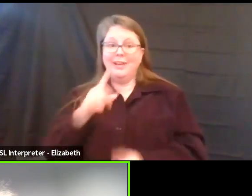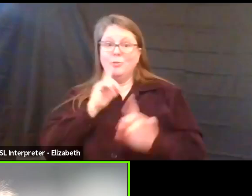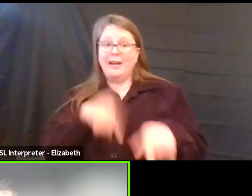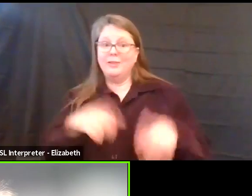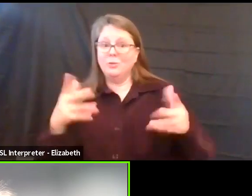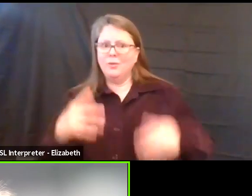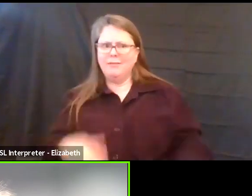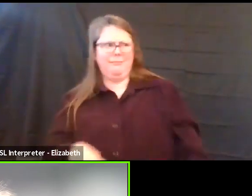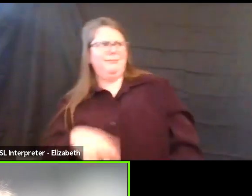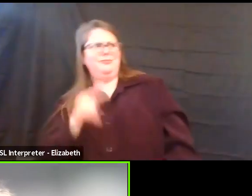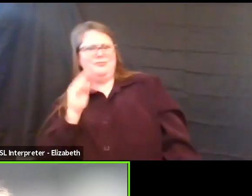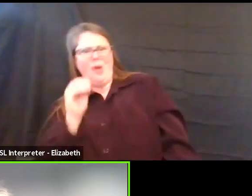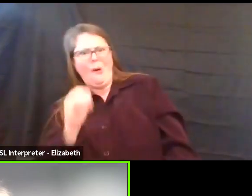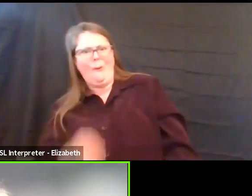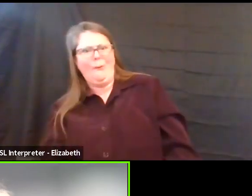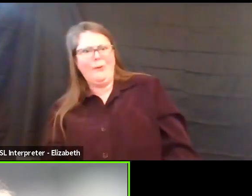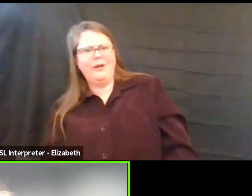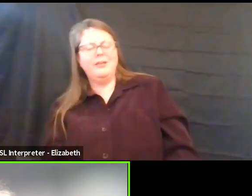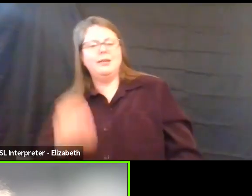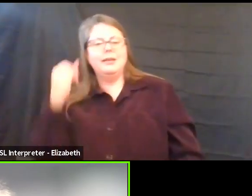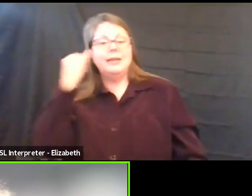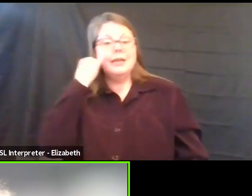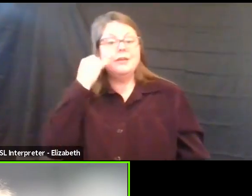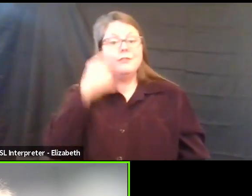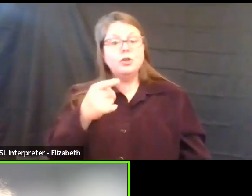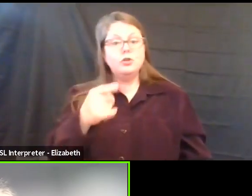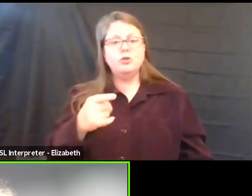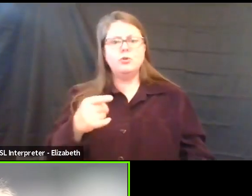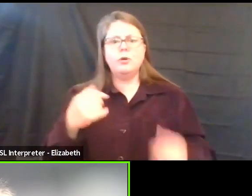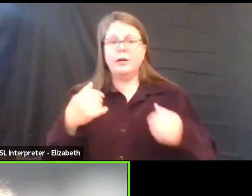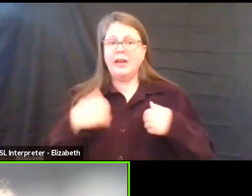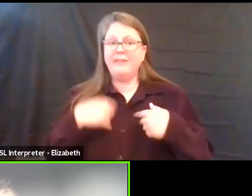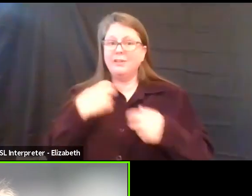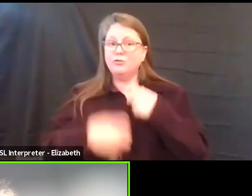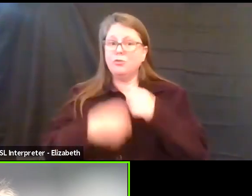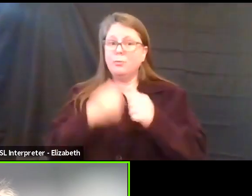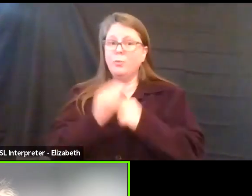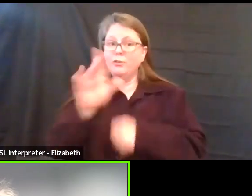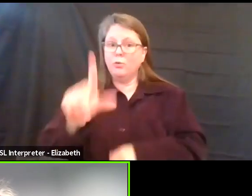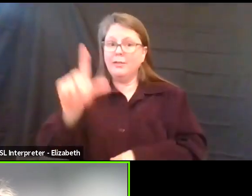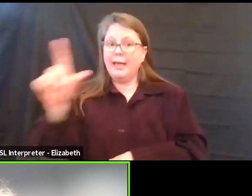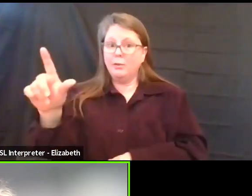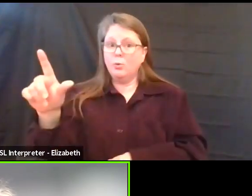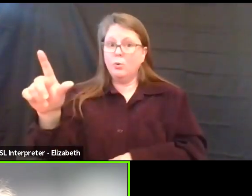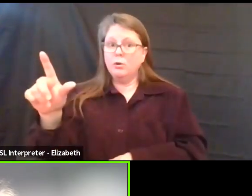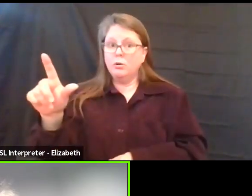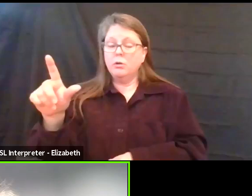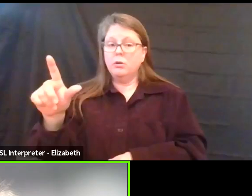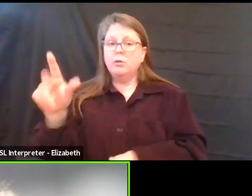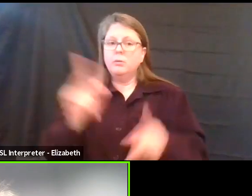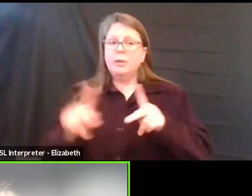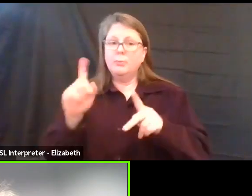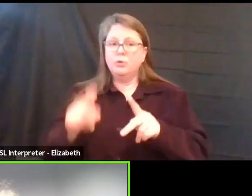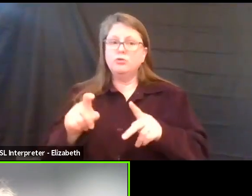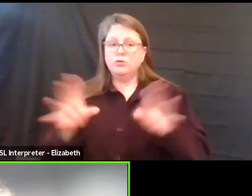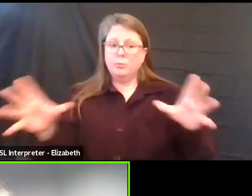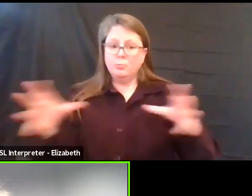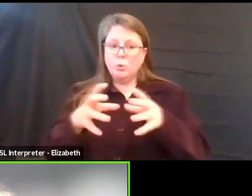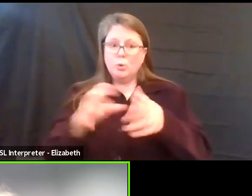trouble with this, with your landlord, everybody in the park should pull some money and hire a private lawyer and fight it. I'll give a longer